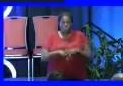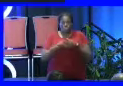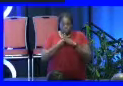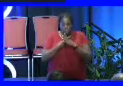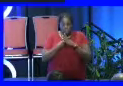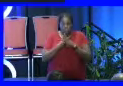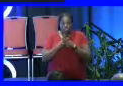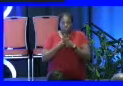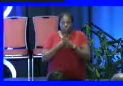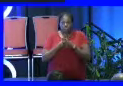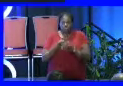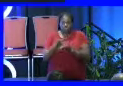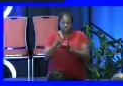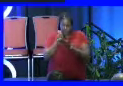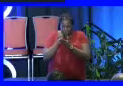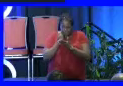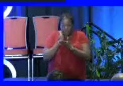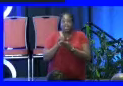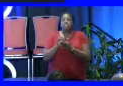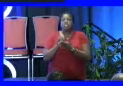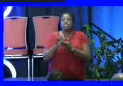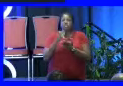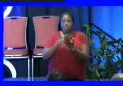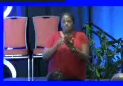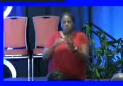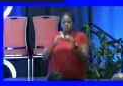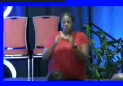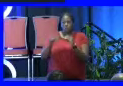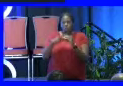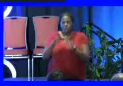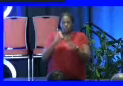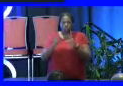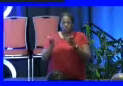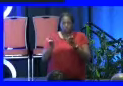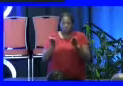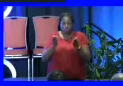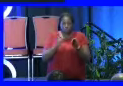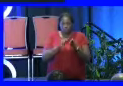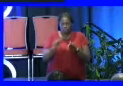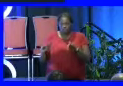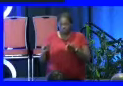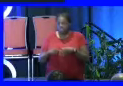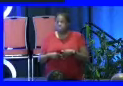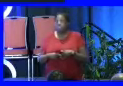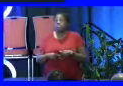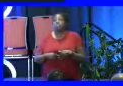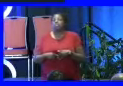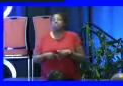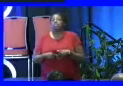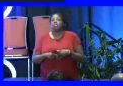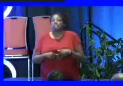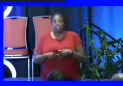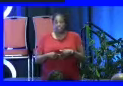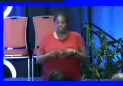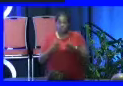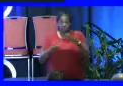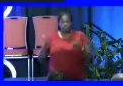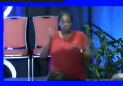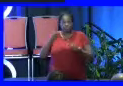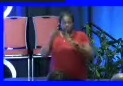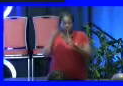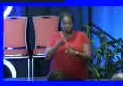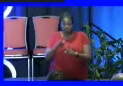informing us more and more about the members, that we're serving. So, with that, the larger goal, is,